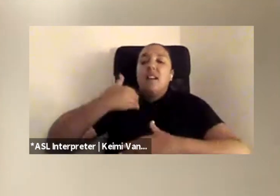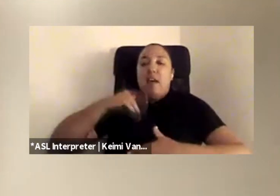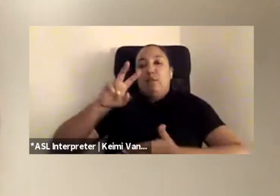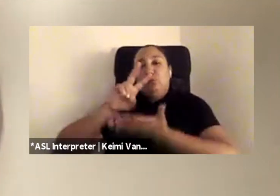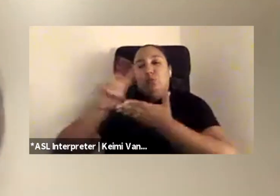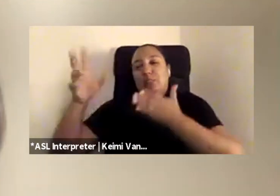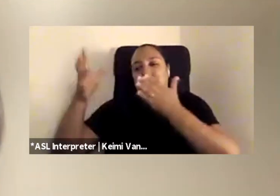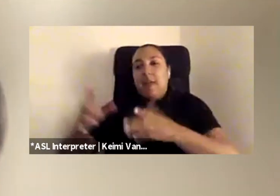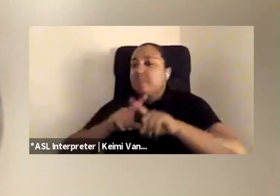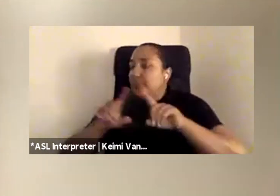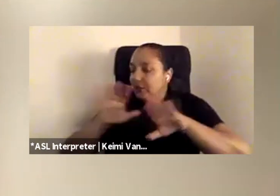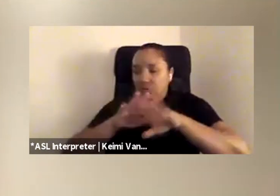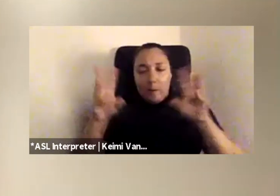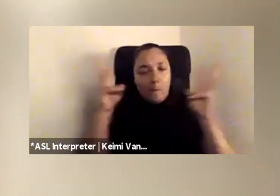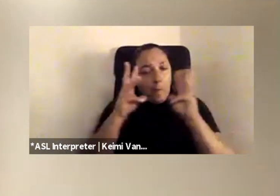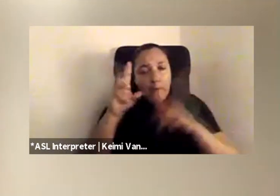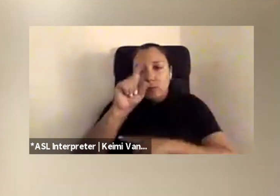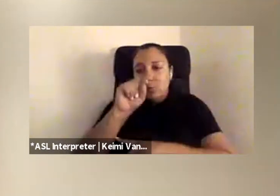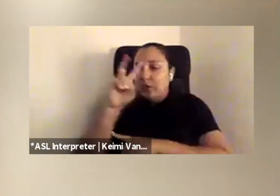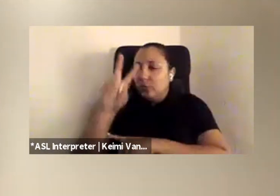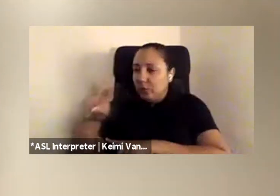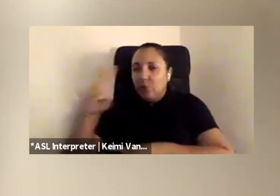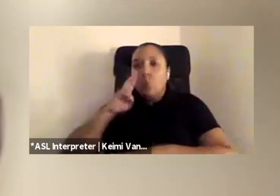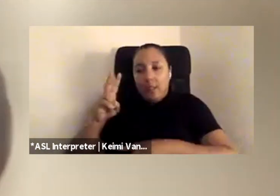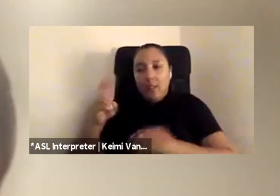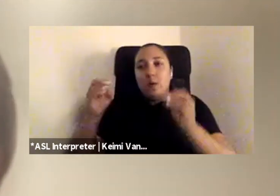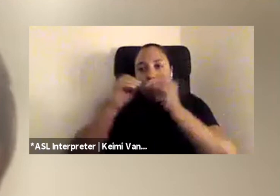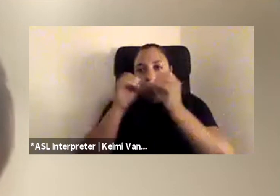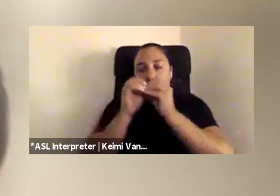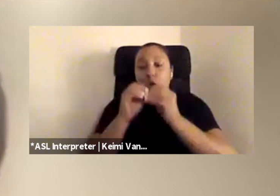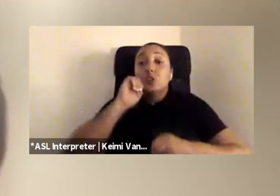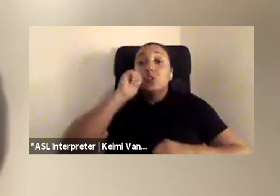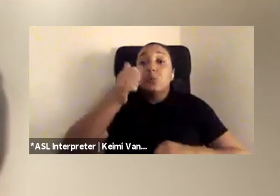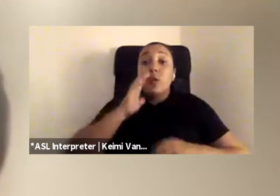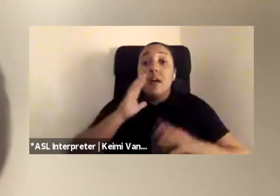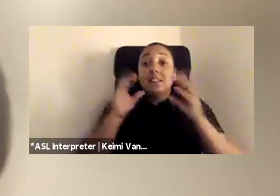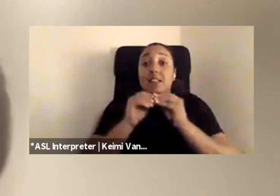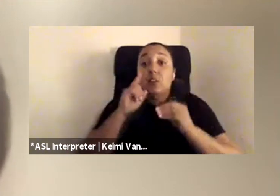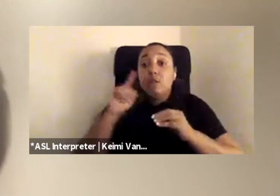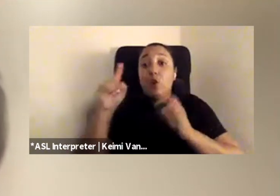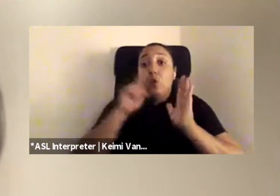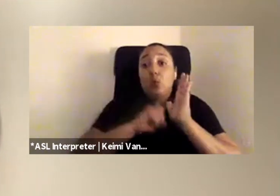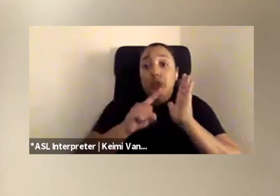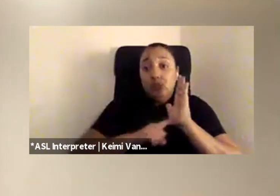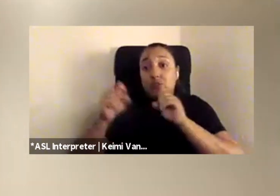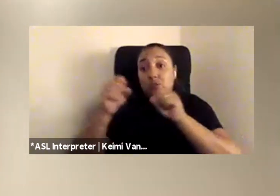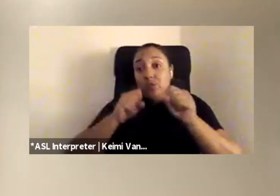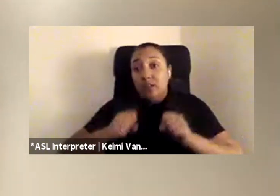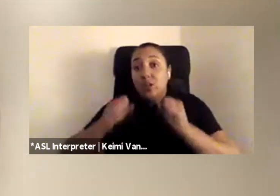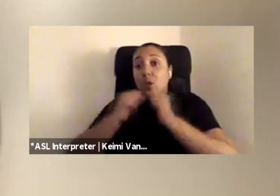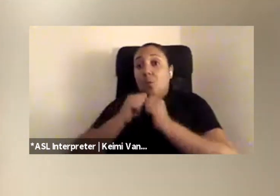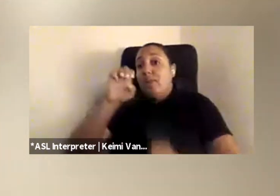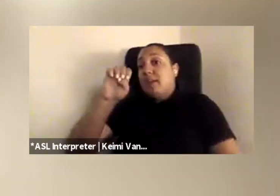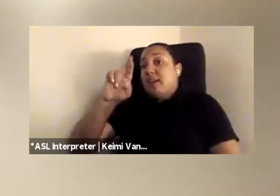in 2022, we'll be back at it. So tomorrow we'll have a session on research for strategy and resource building with Erica Pedersen and